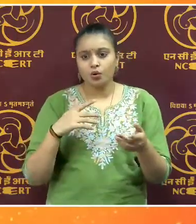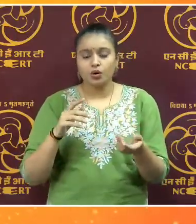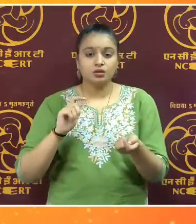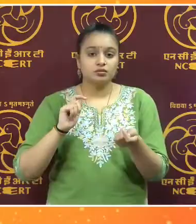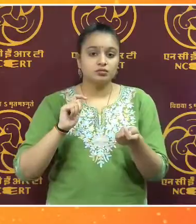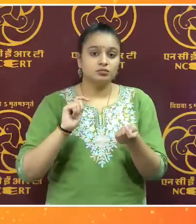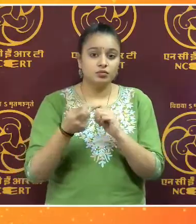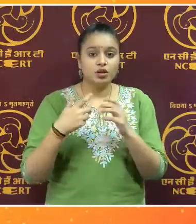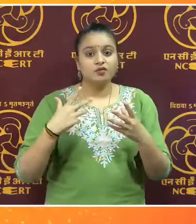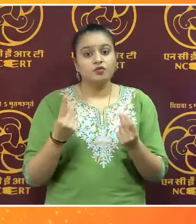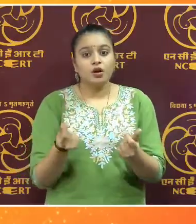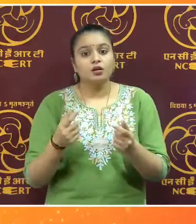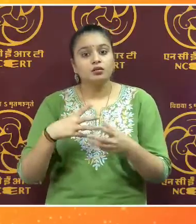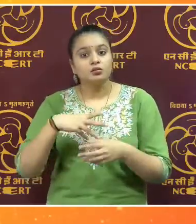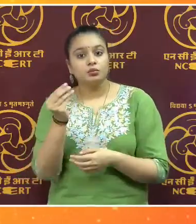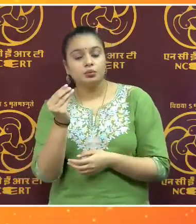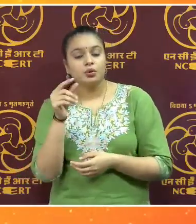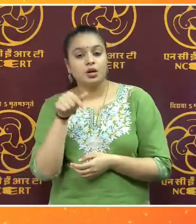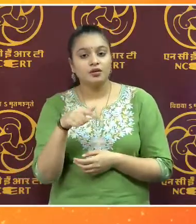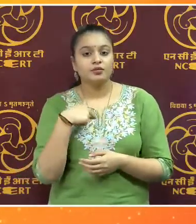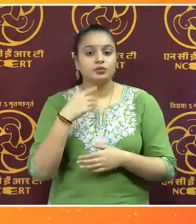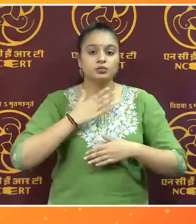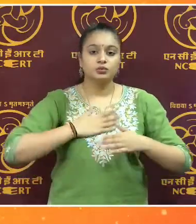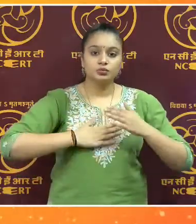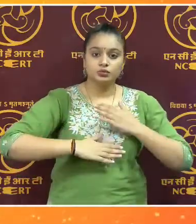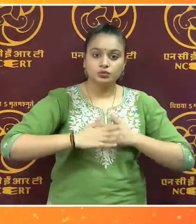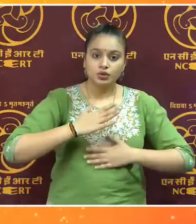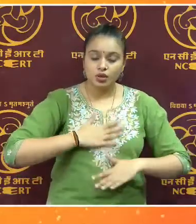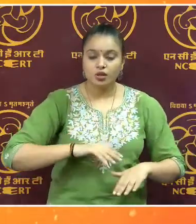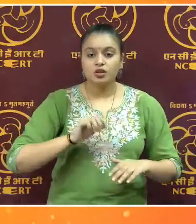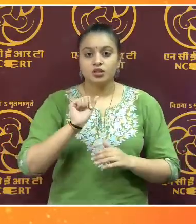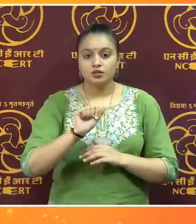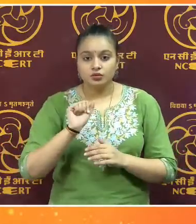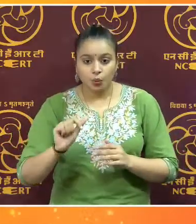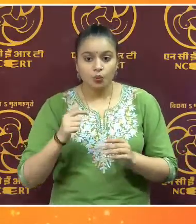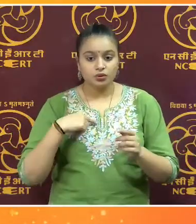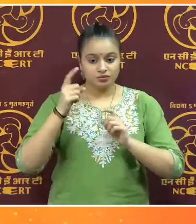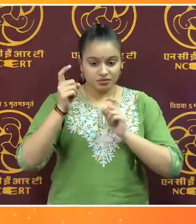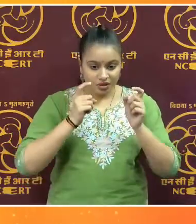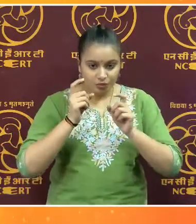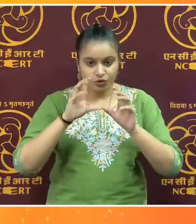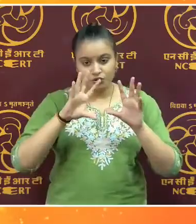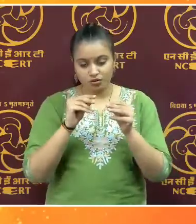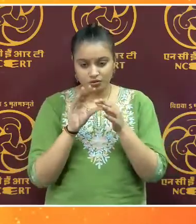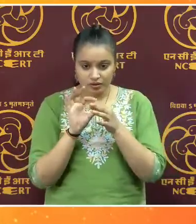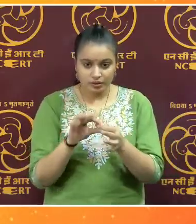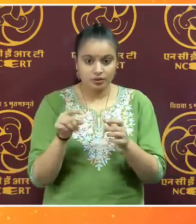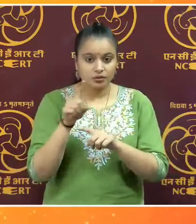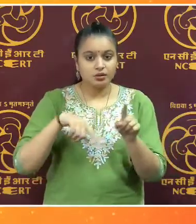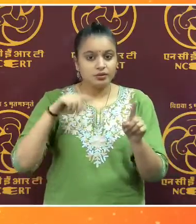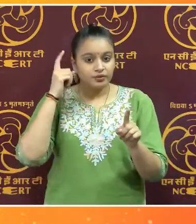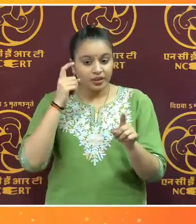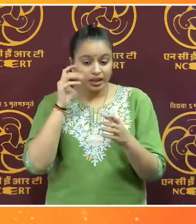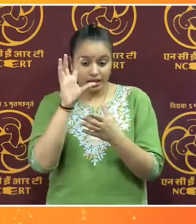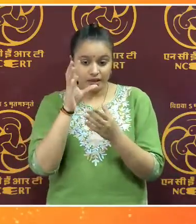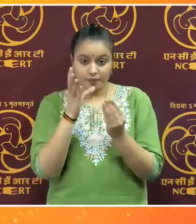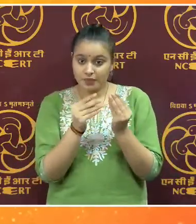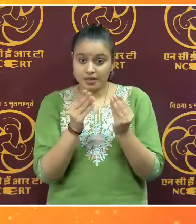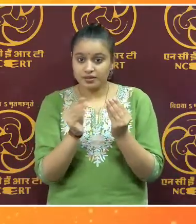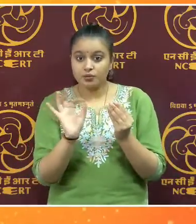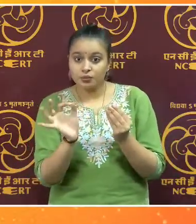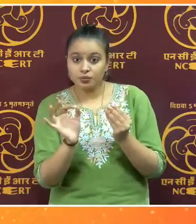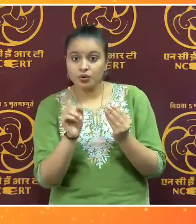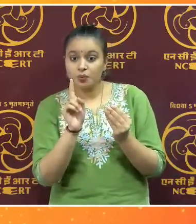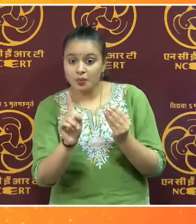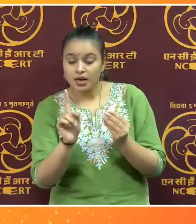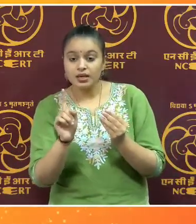He has become so soft and mellow down with his emotions here, where he is not actually thinking of money. He is thinking of